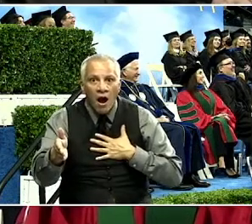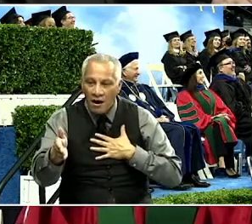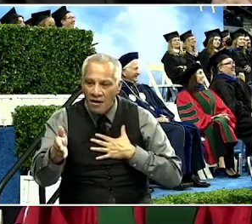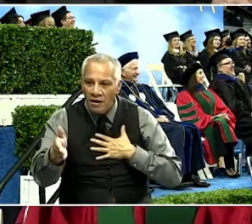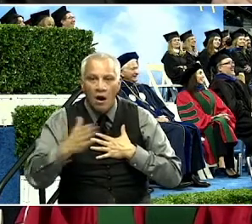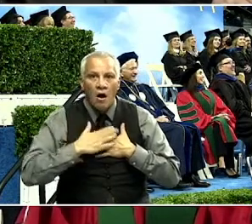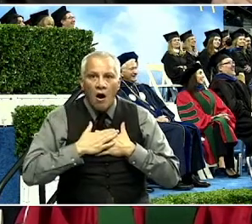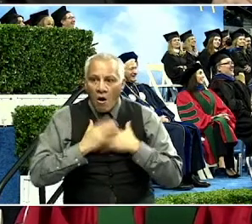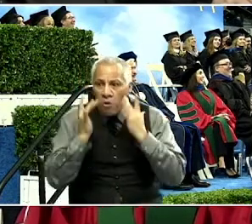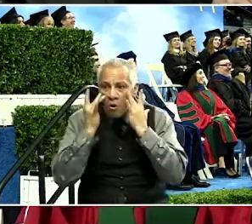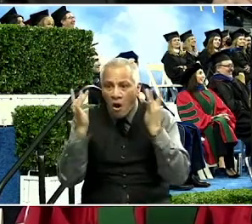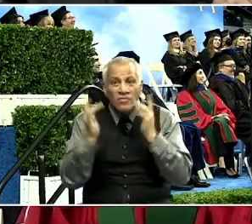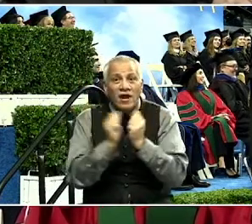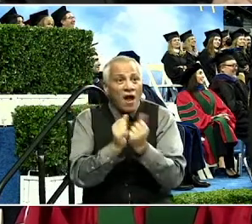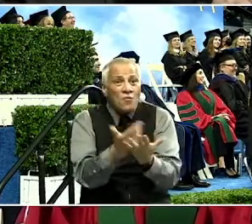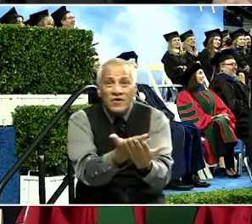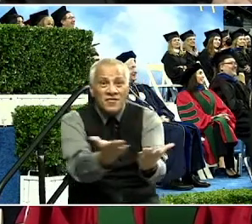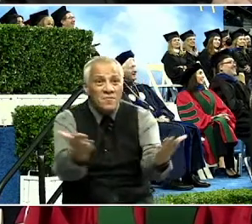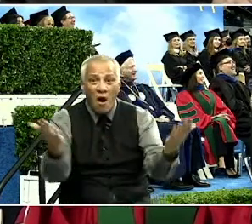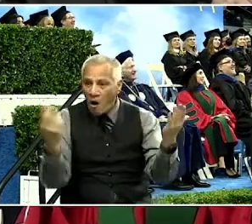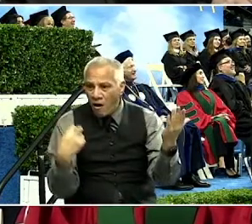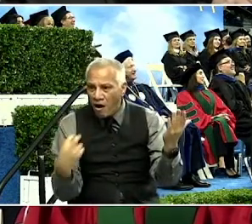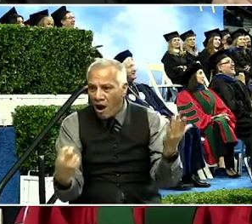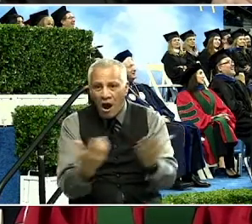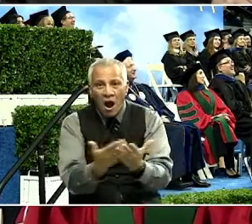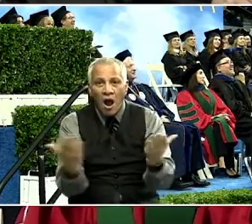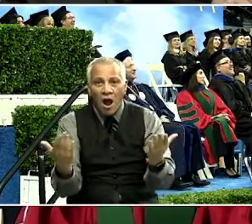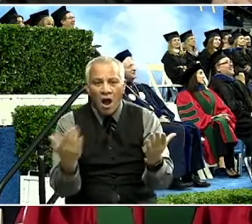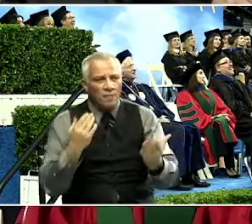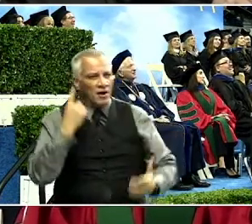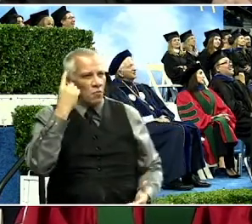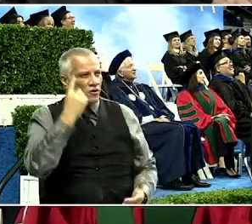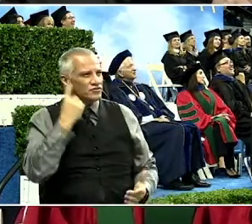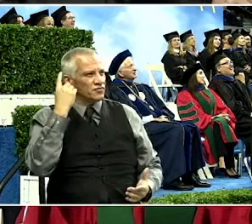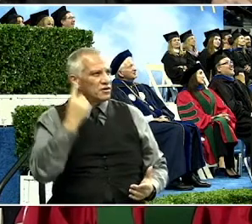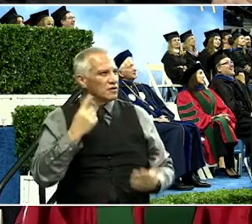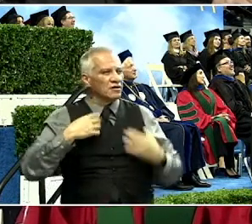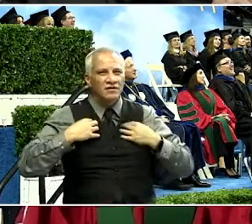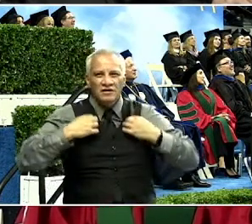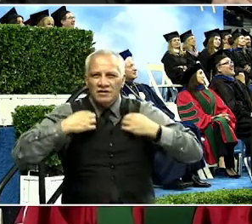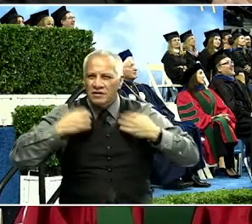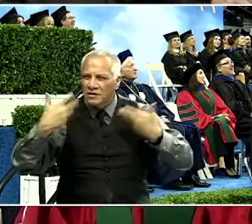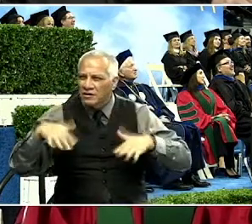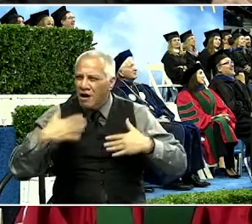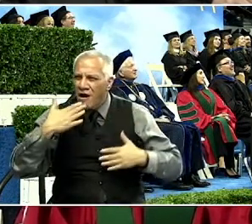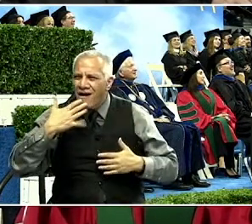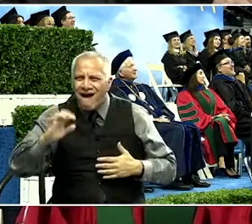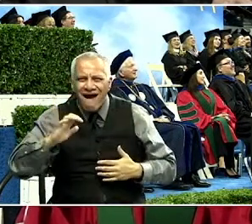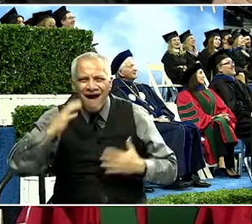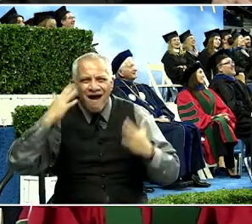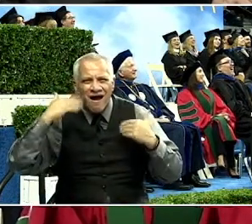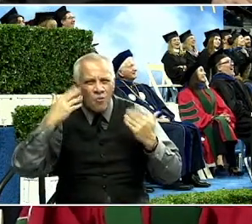I'm so happy to be with them all, but I do have one question. Why is it so hot in here?